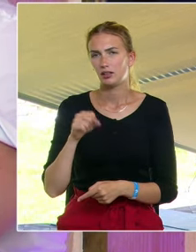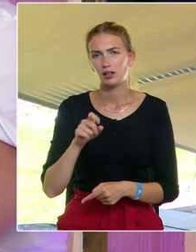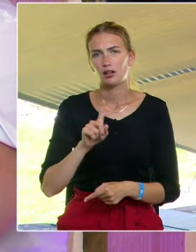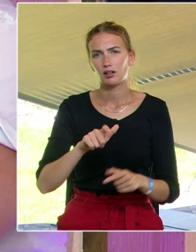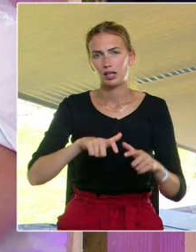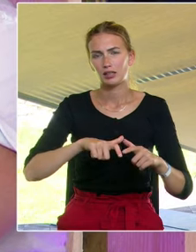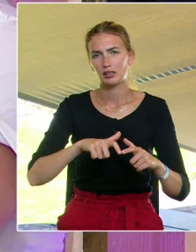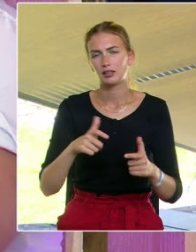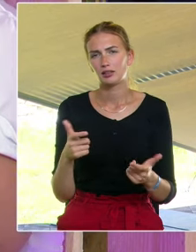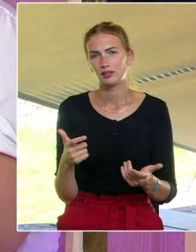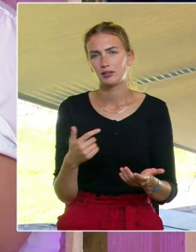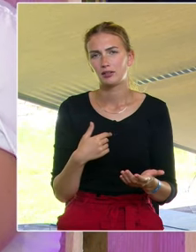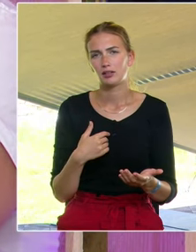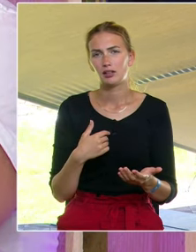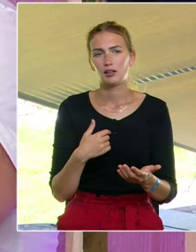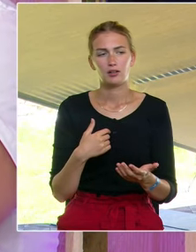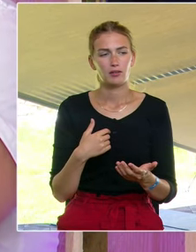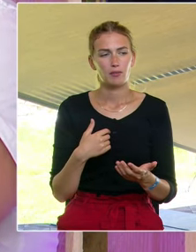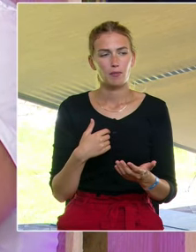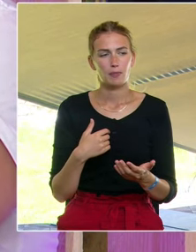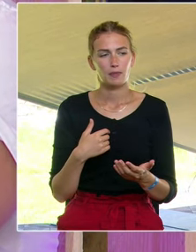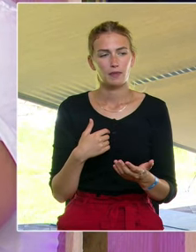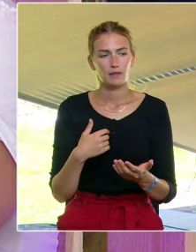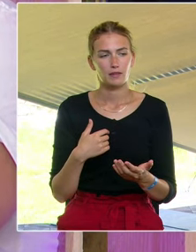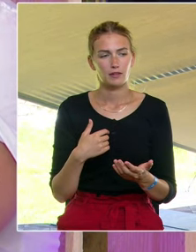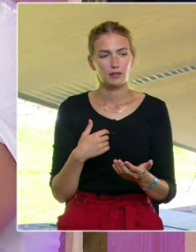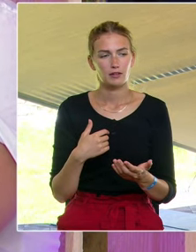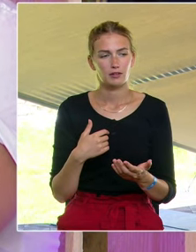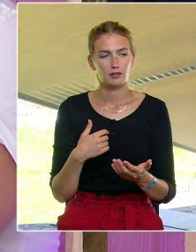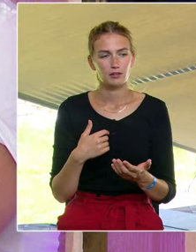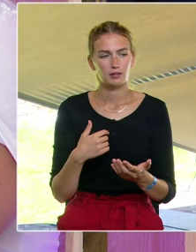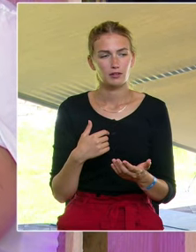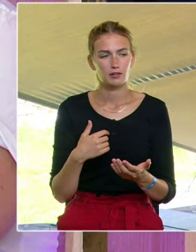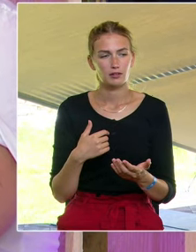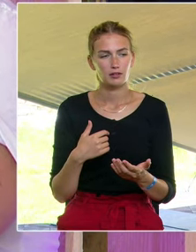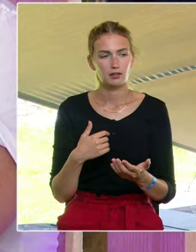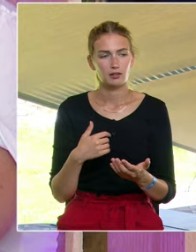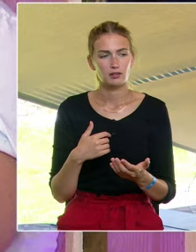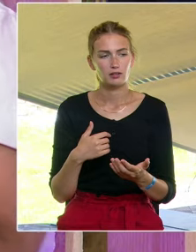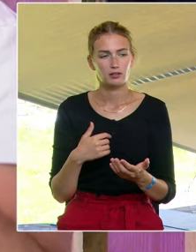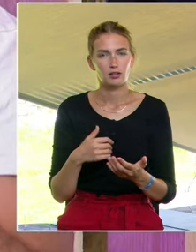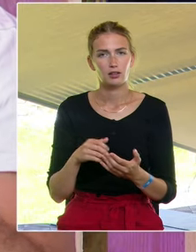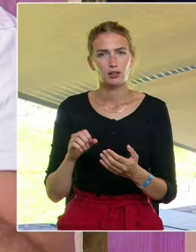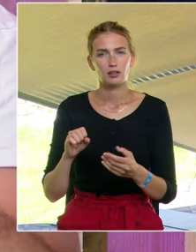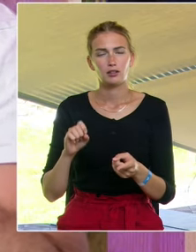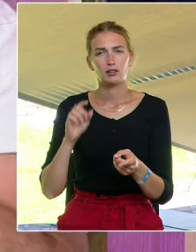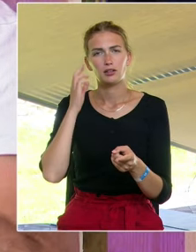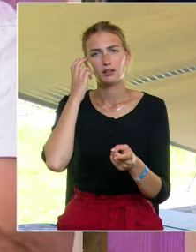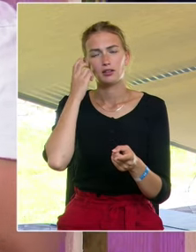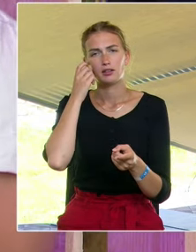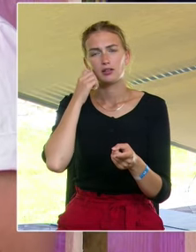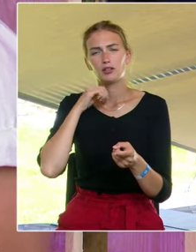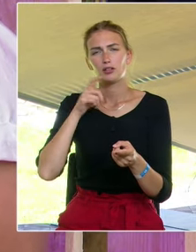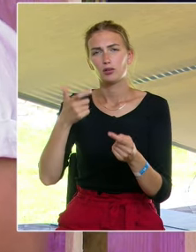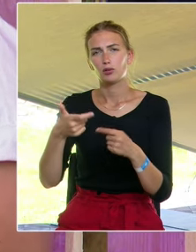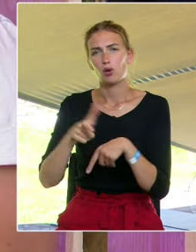not expect. So the viewing is I'm not very negative about. I think my thing is that the